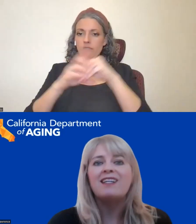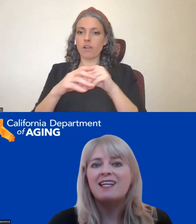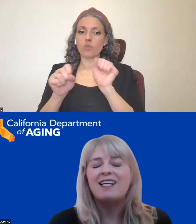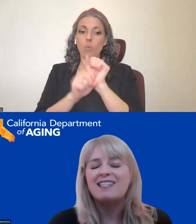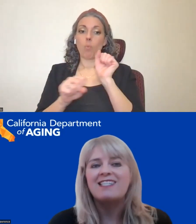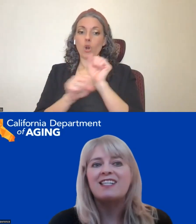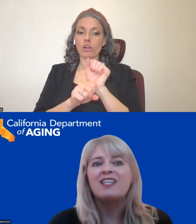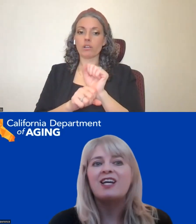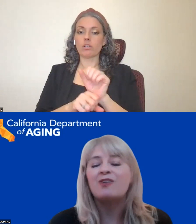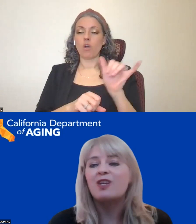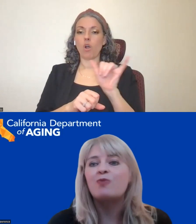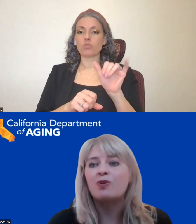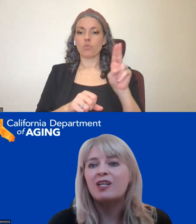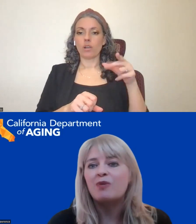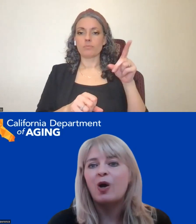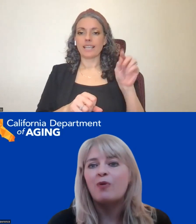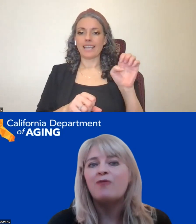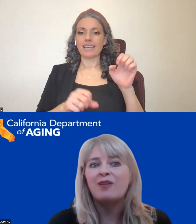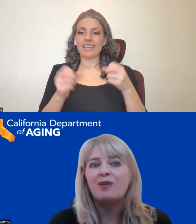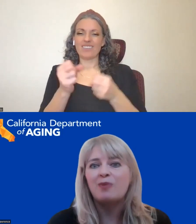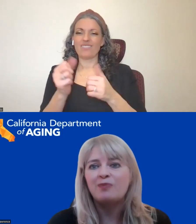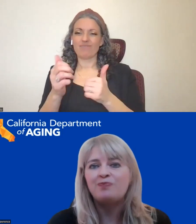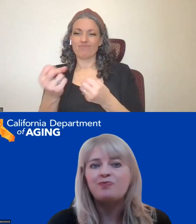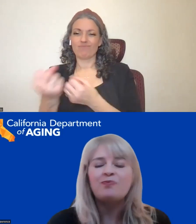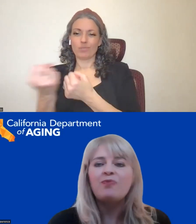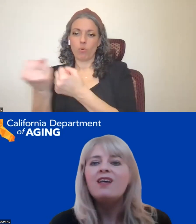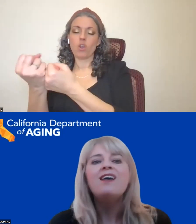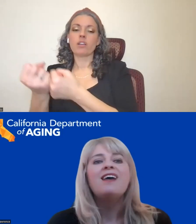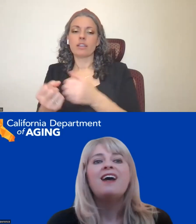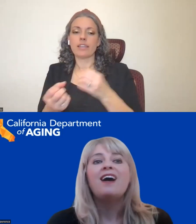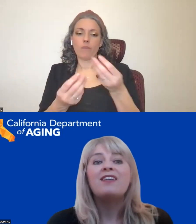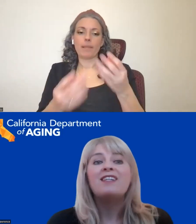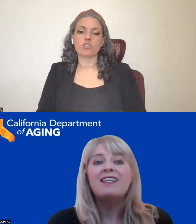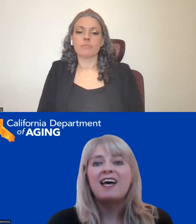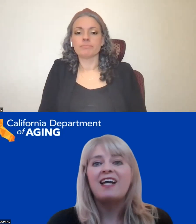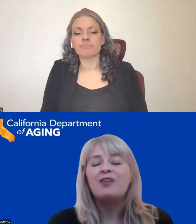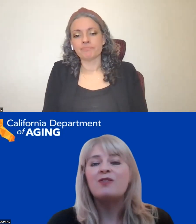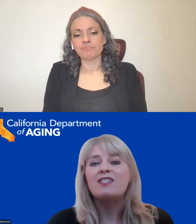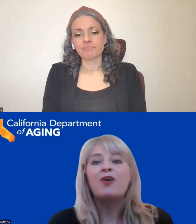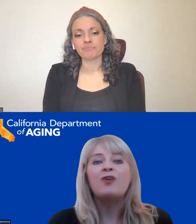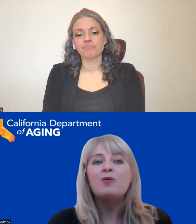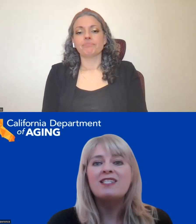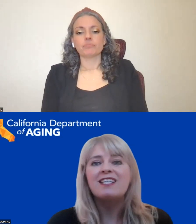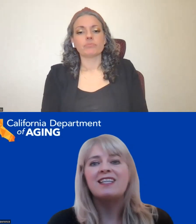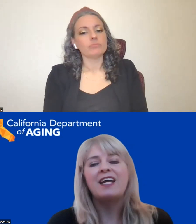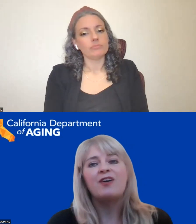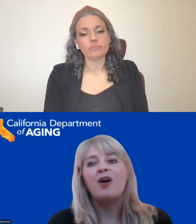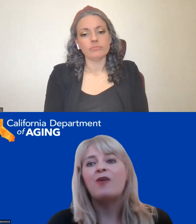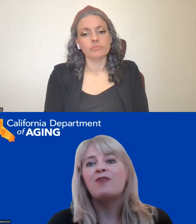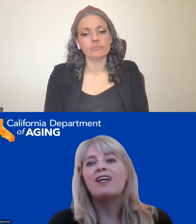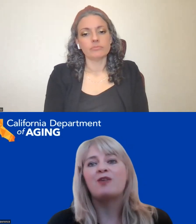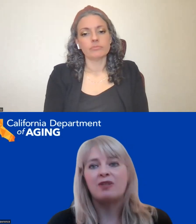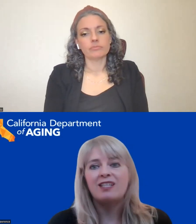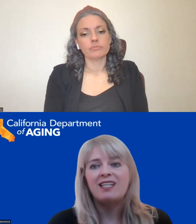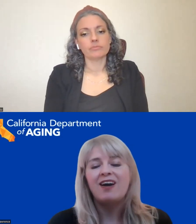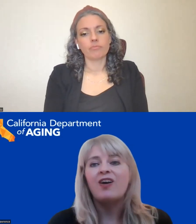updating existing indicators as more data become available. On the next slide, you'll see our newest layer